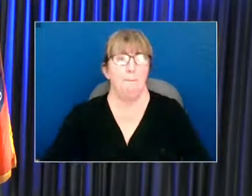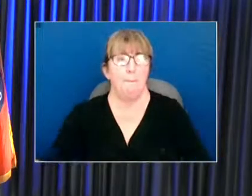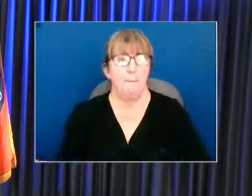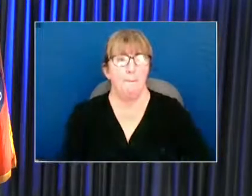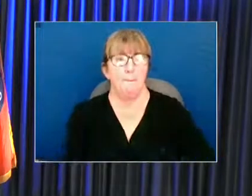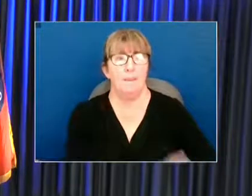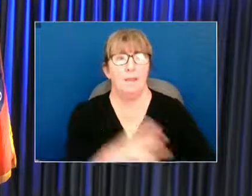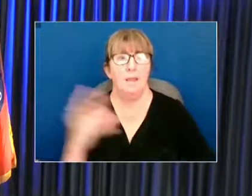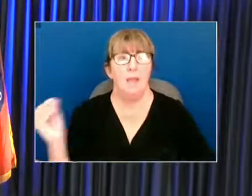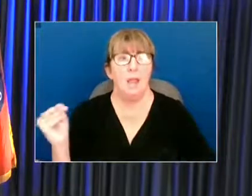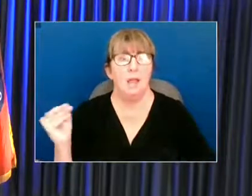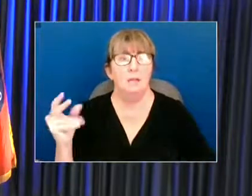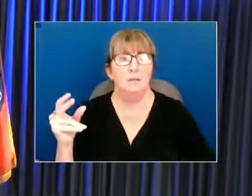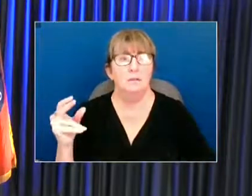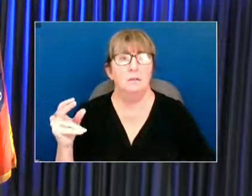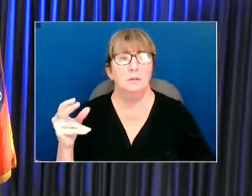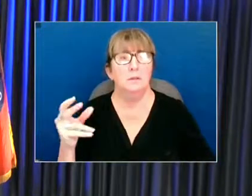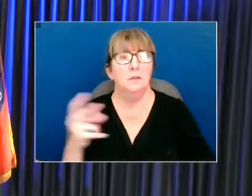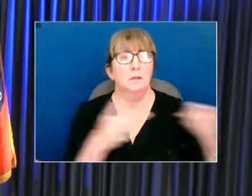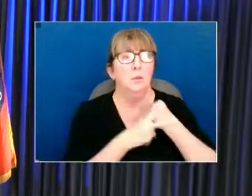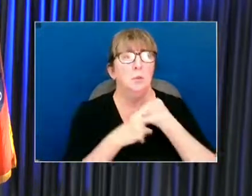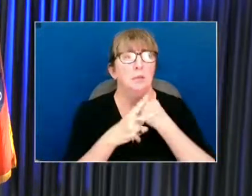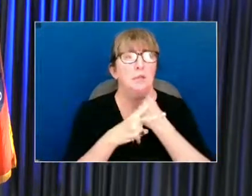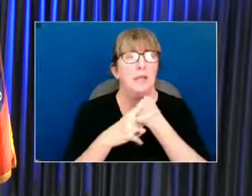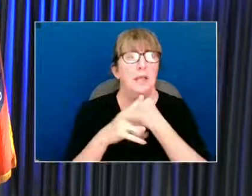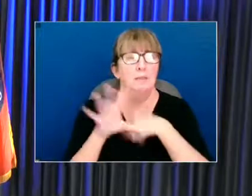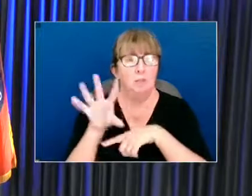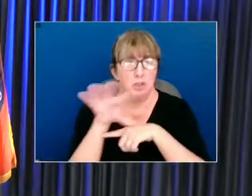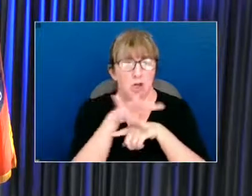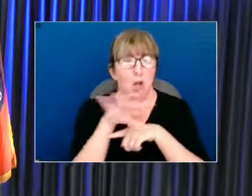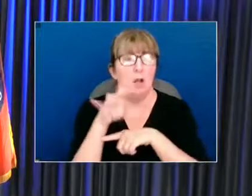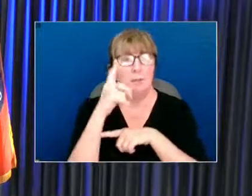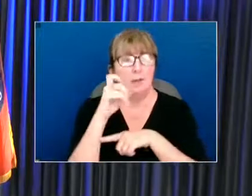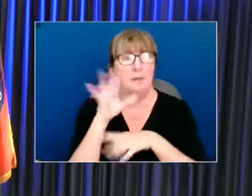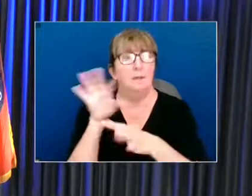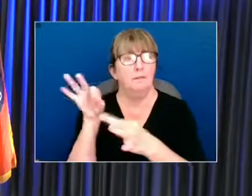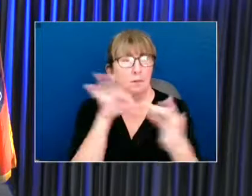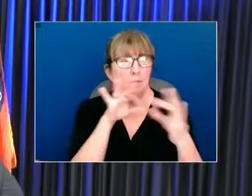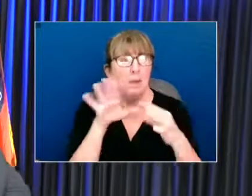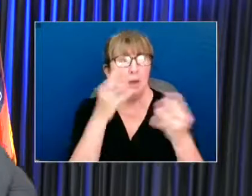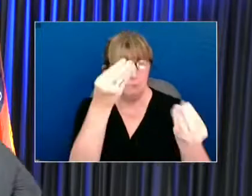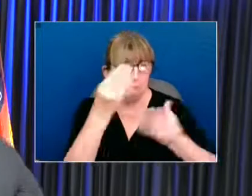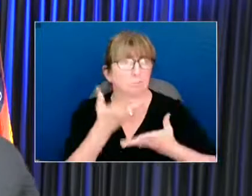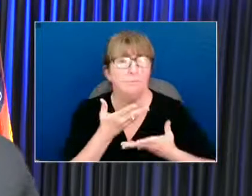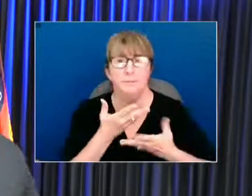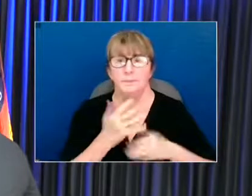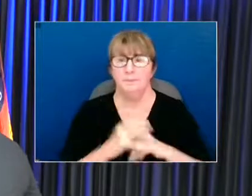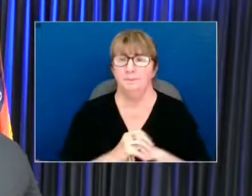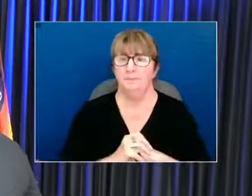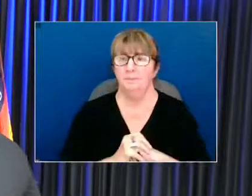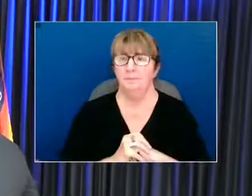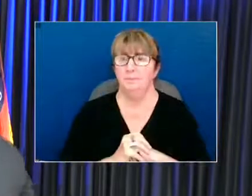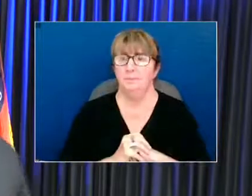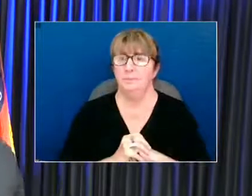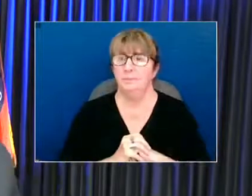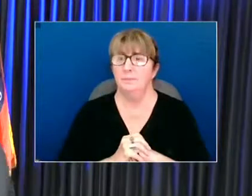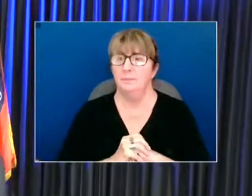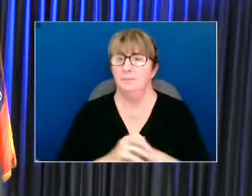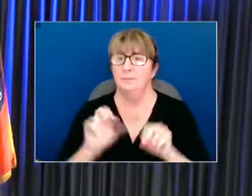saved our shots based on feedback from All right, what do you Molly. think? Did we get it? Okay, yes, thank you.